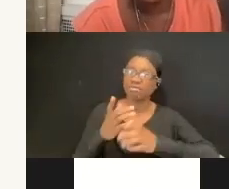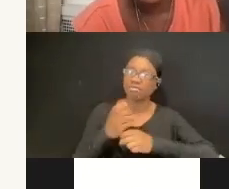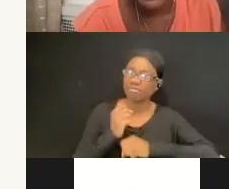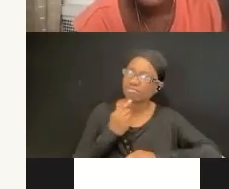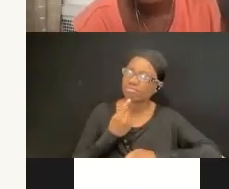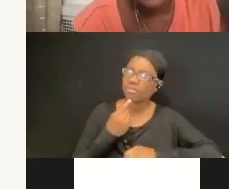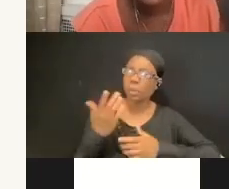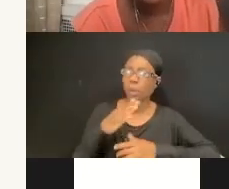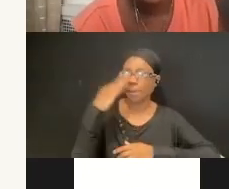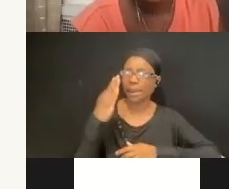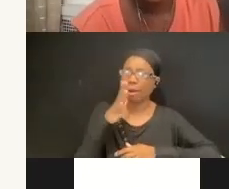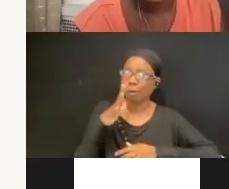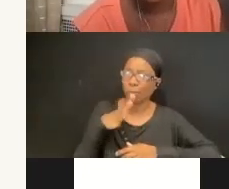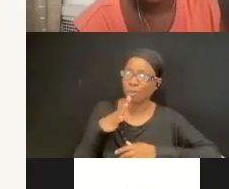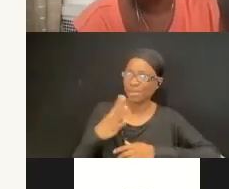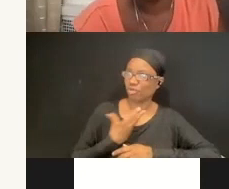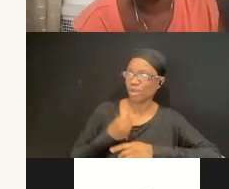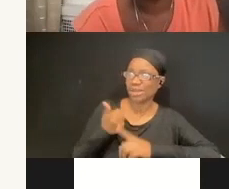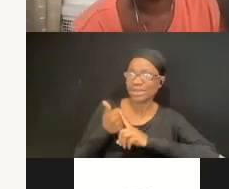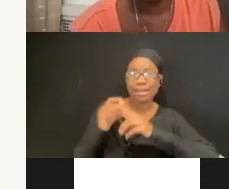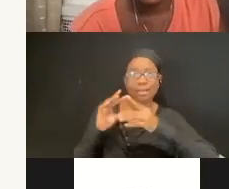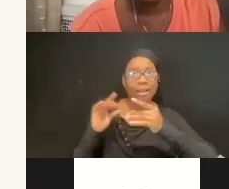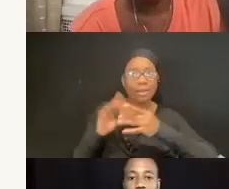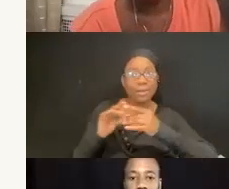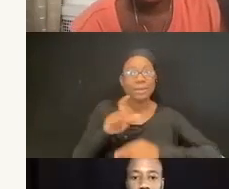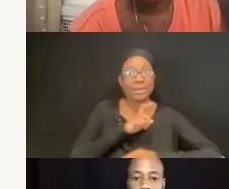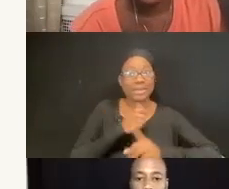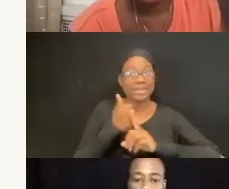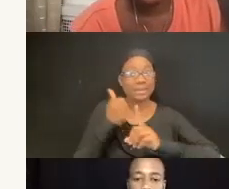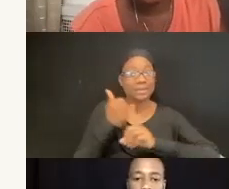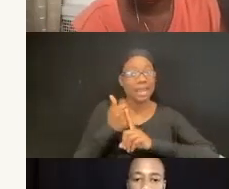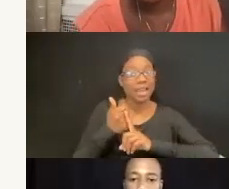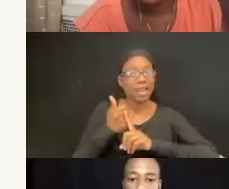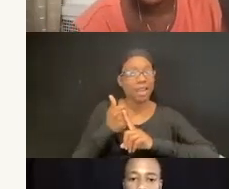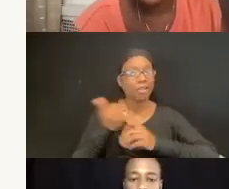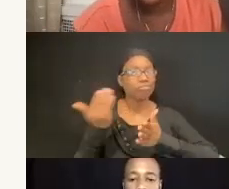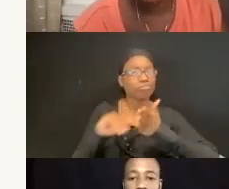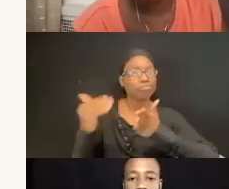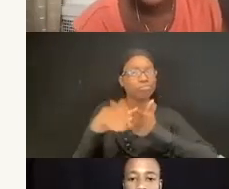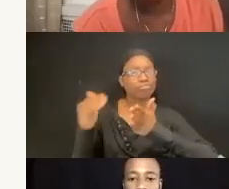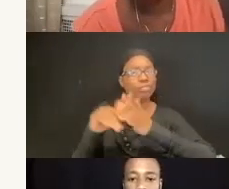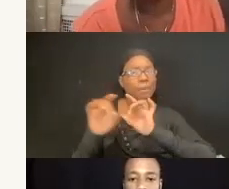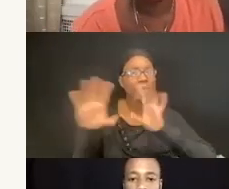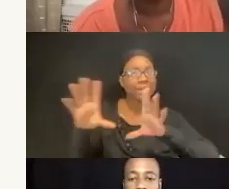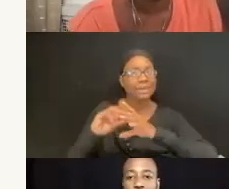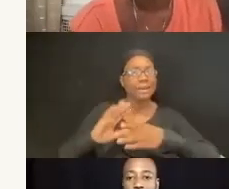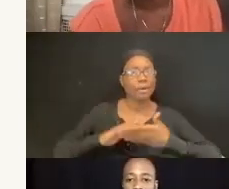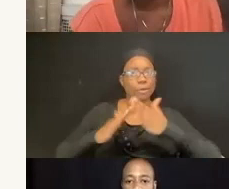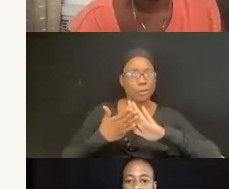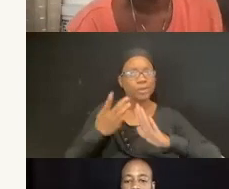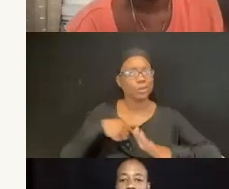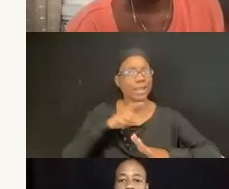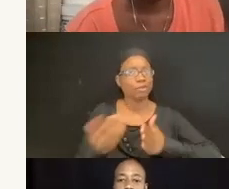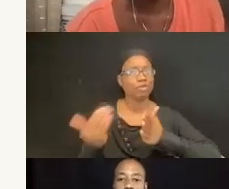the purveyors of violence in our communities. We needed to reframe the narrative and to kind of